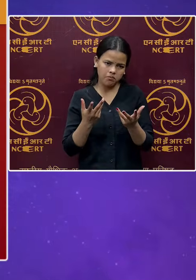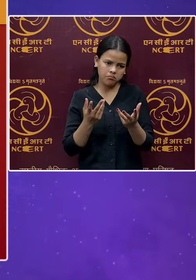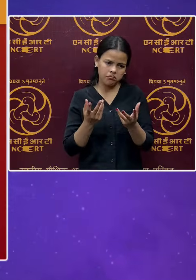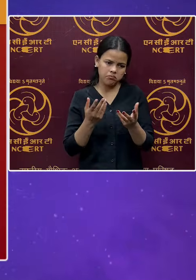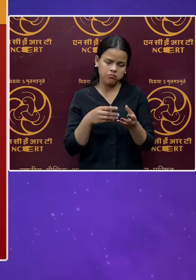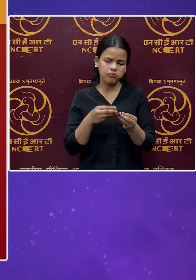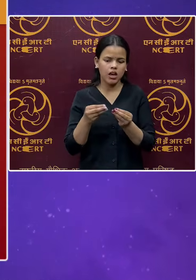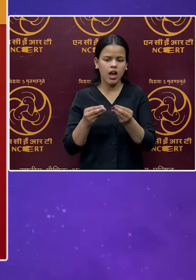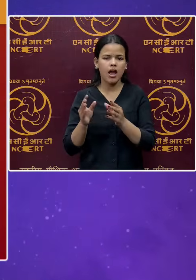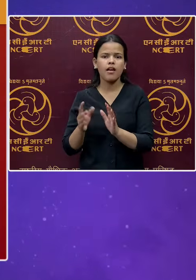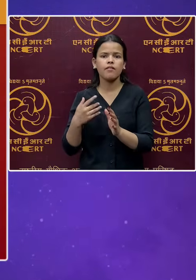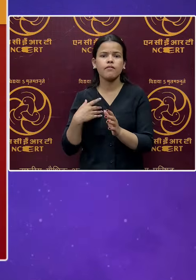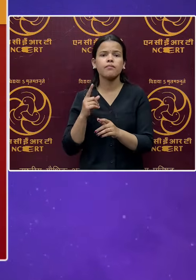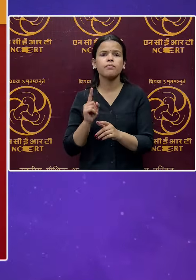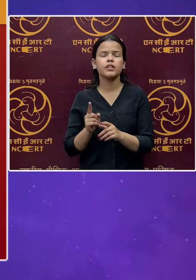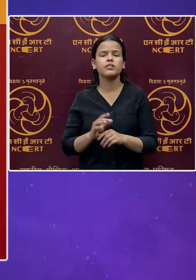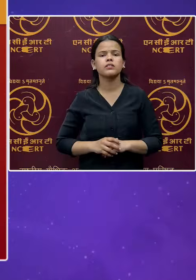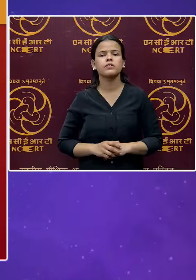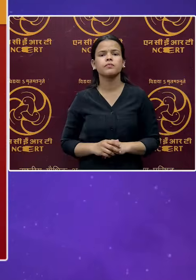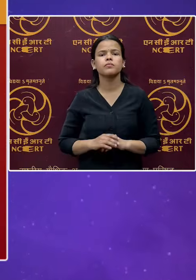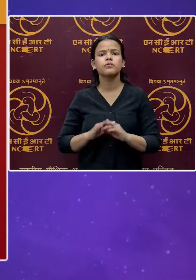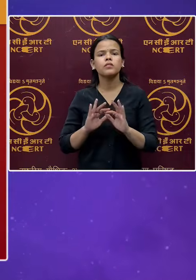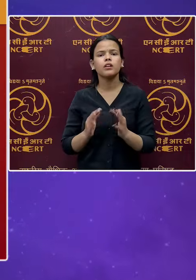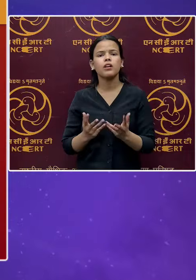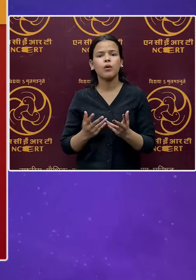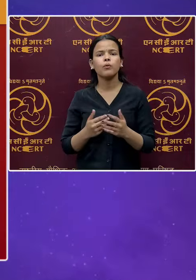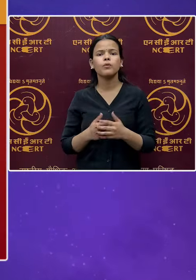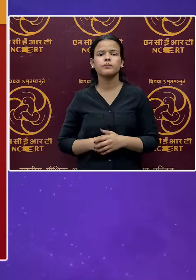for, payment. However,